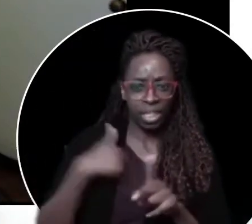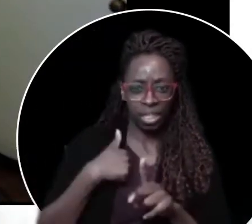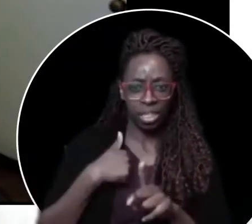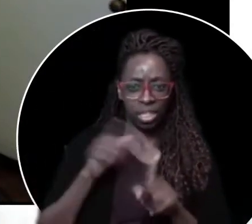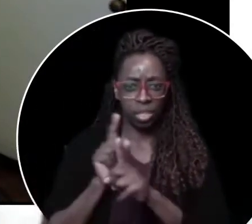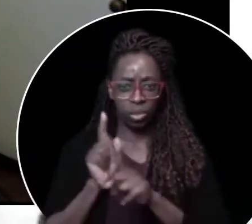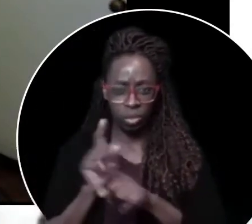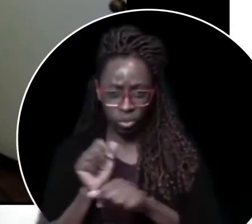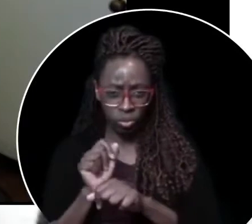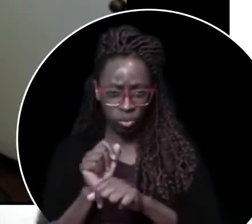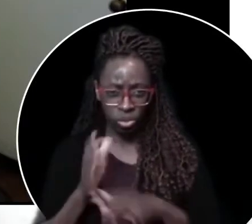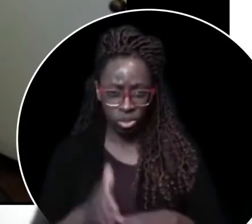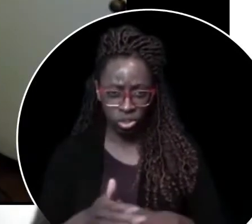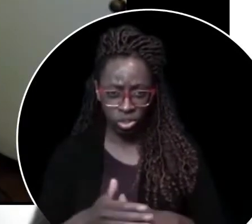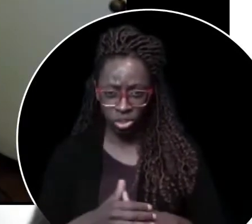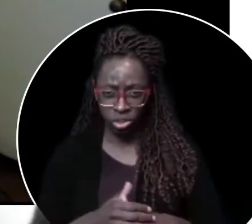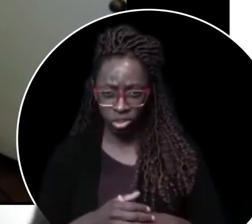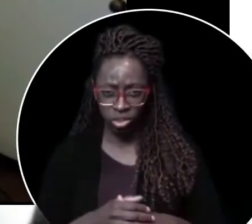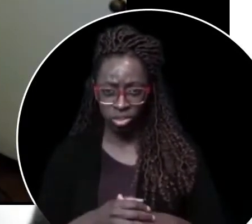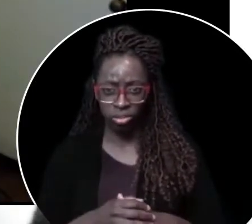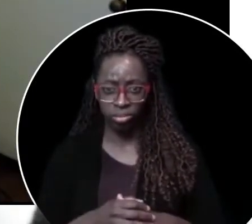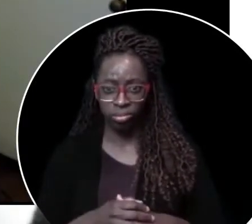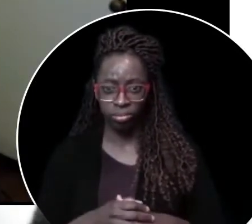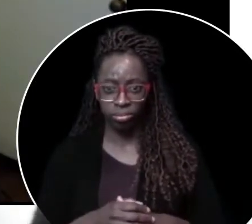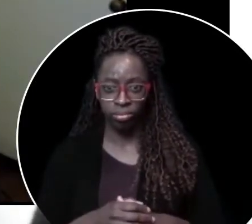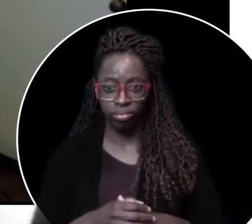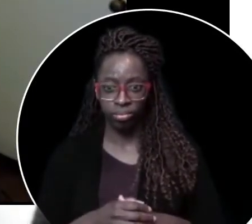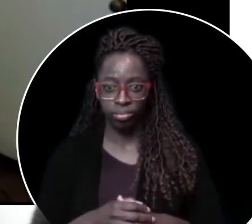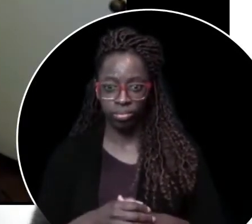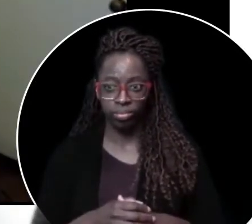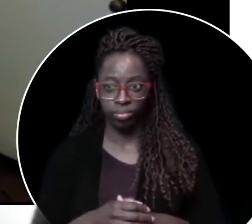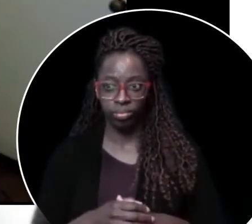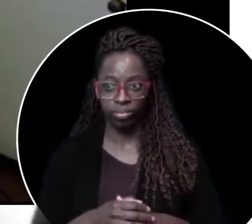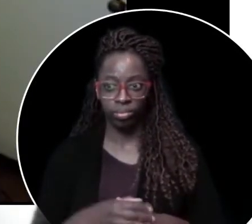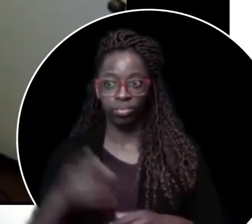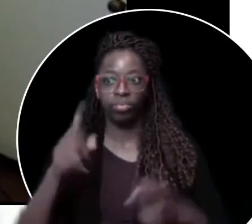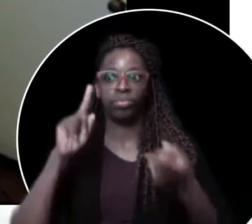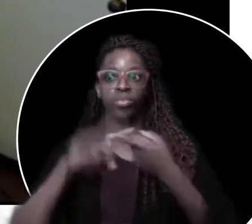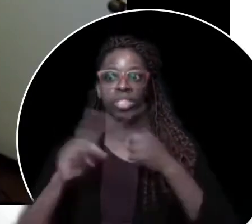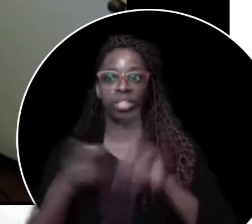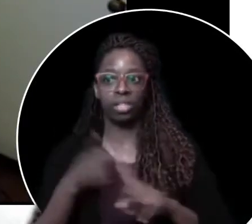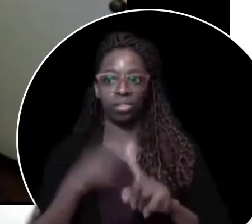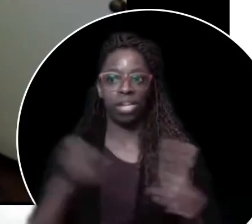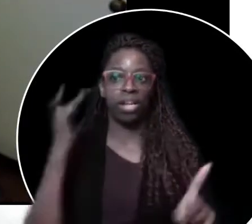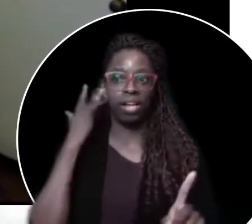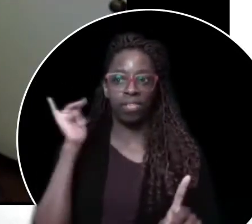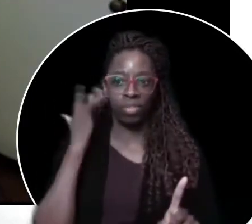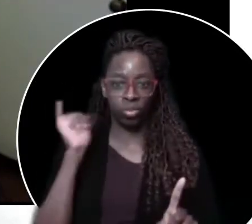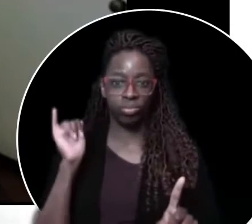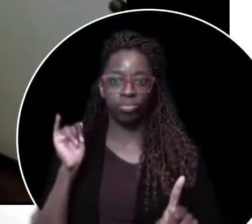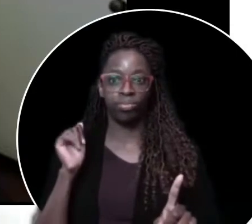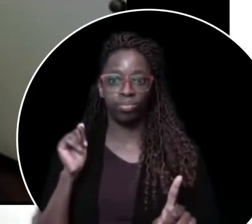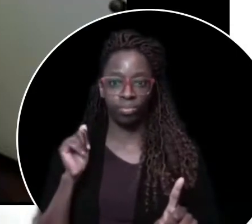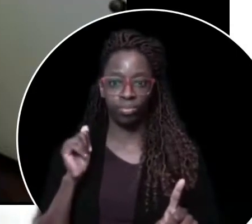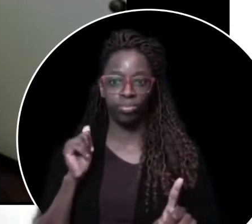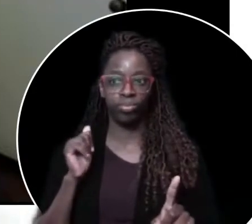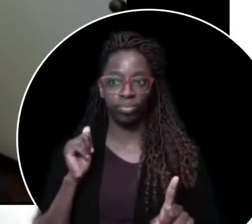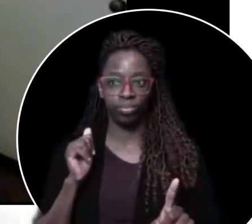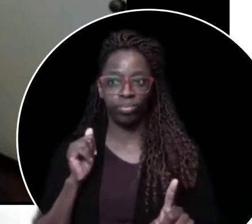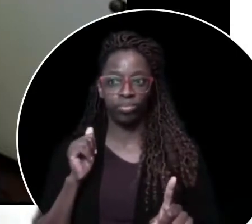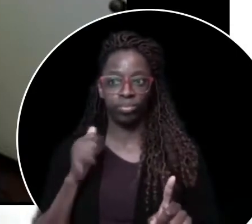for the state of California, did. There was a large group of us who were representing about